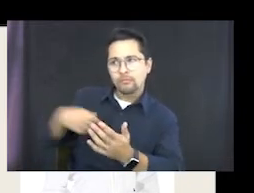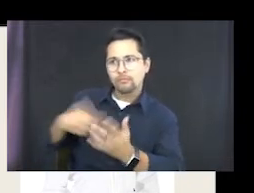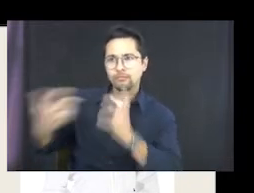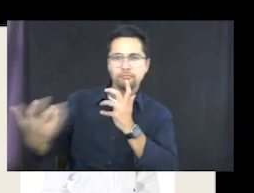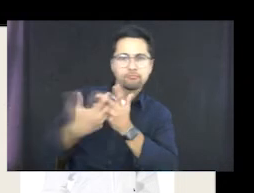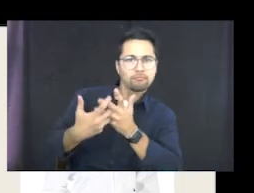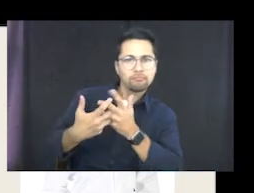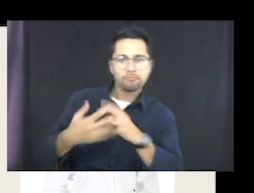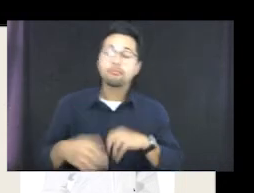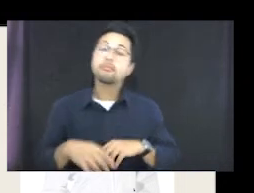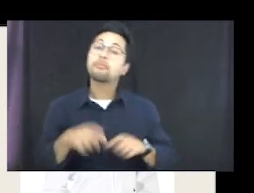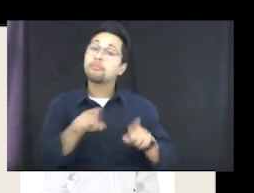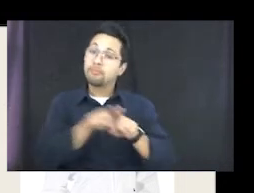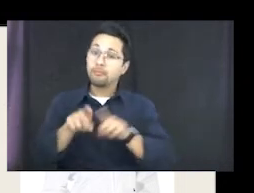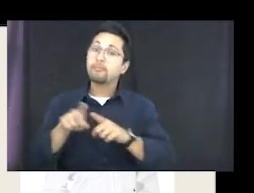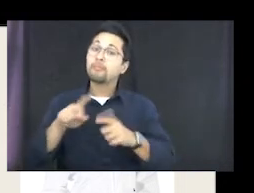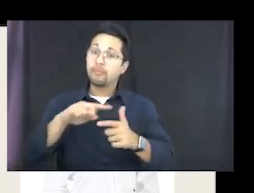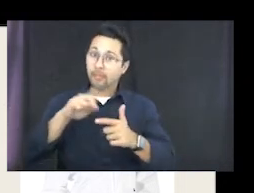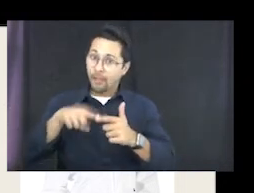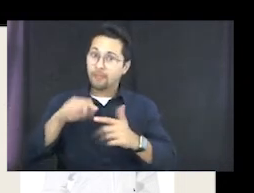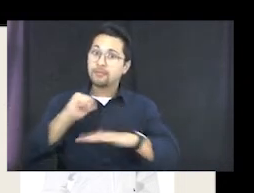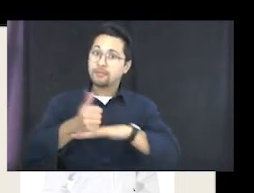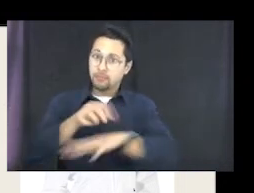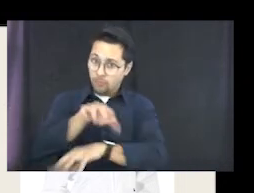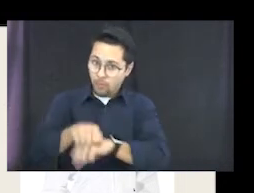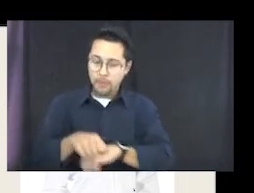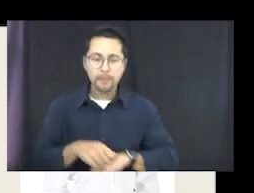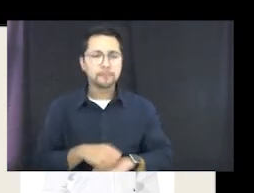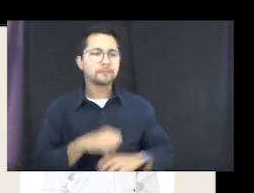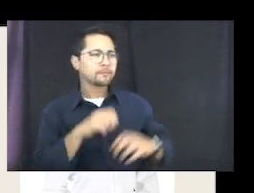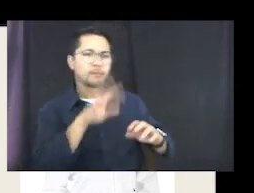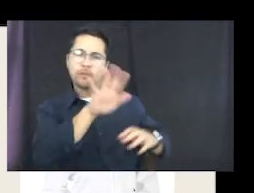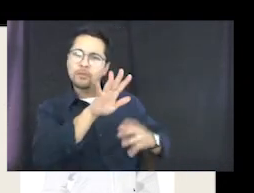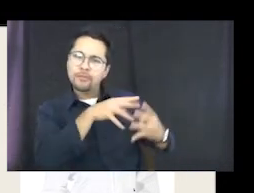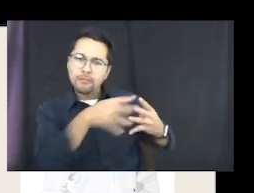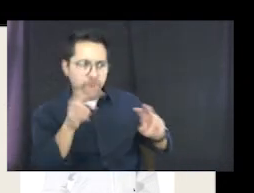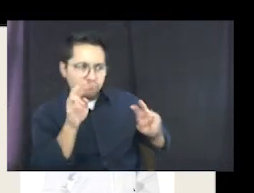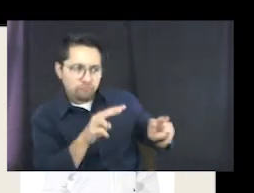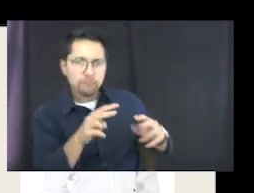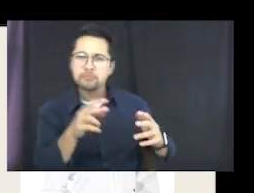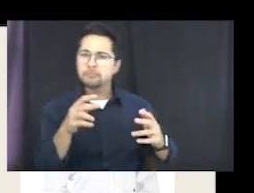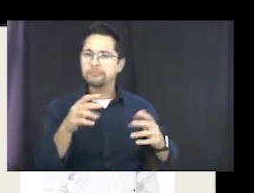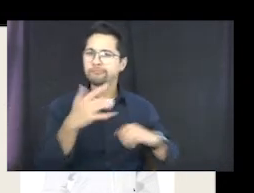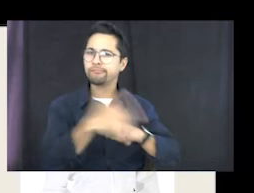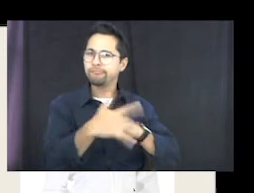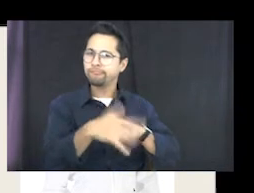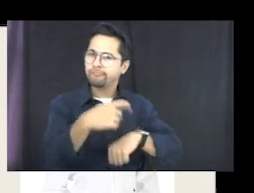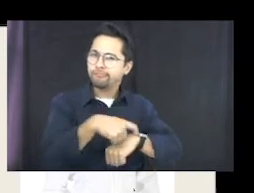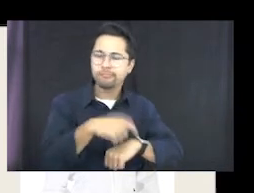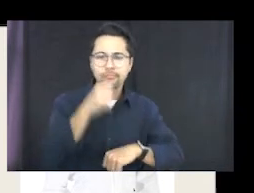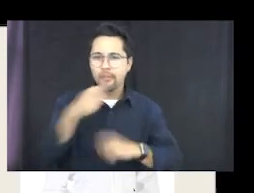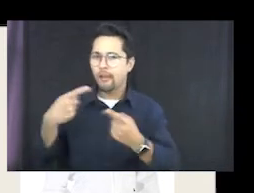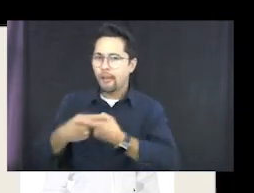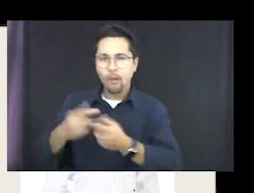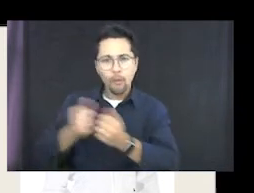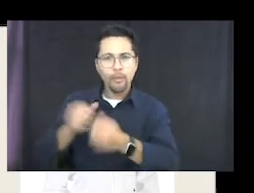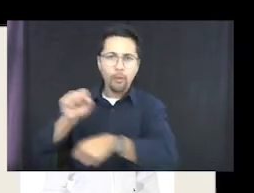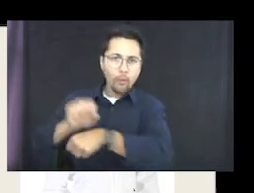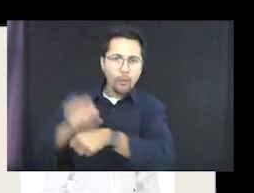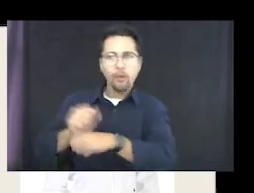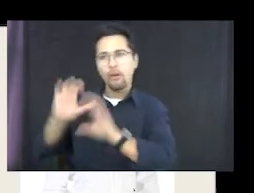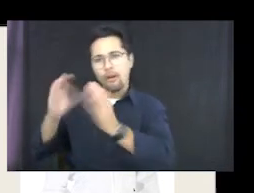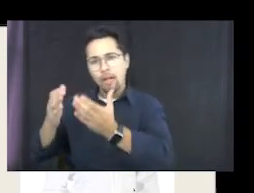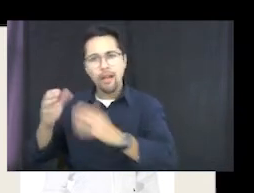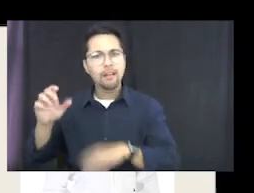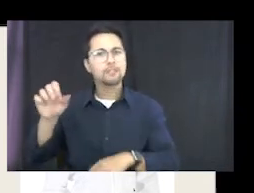sources. Then, you schedule your appointment. You look at your schedule to choose a free time that doesn't overlap with work, class, or other activities you already